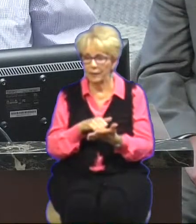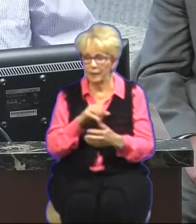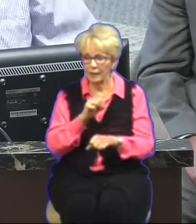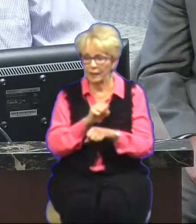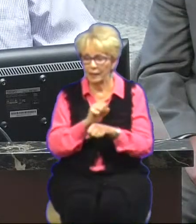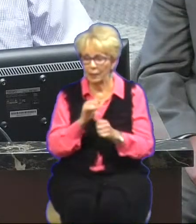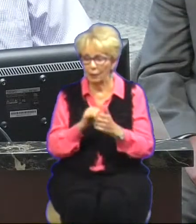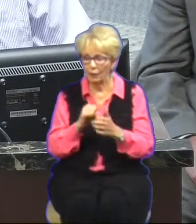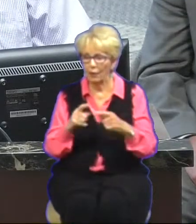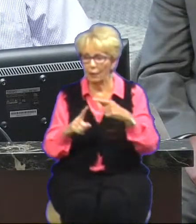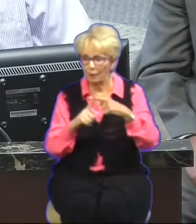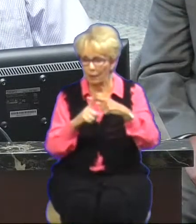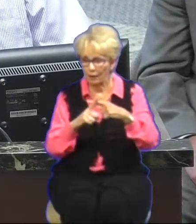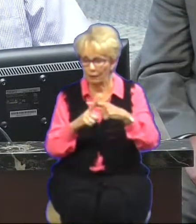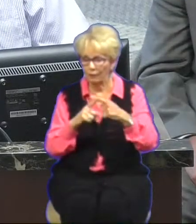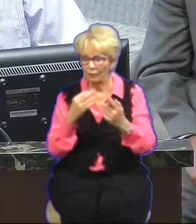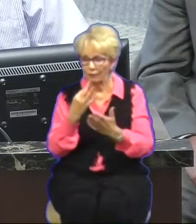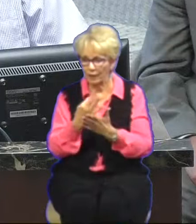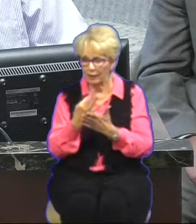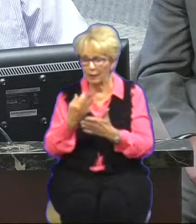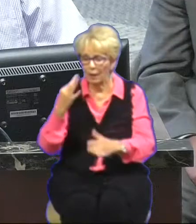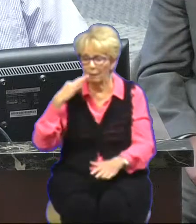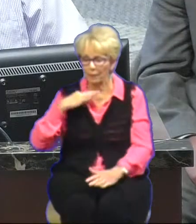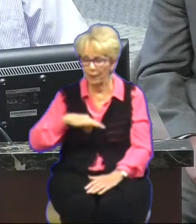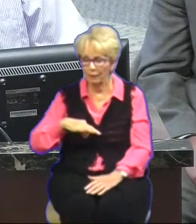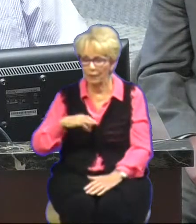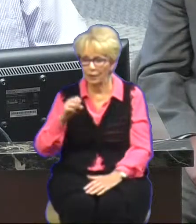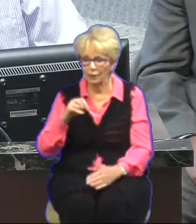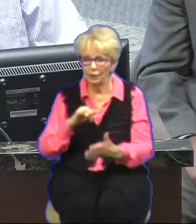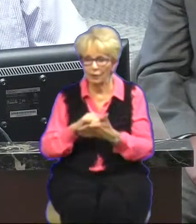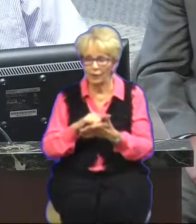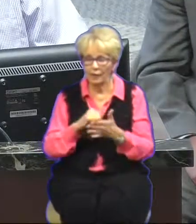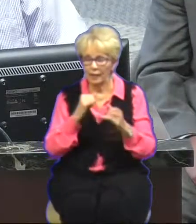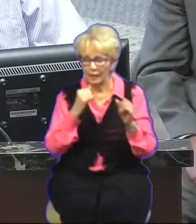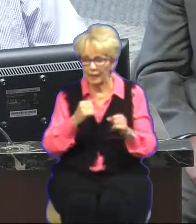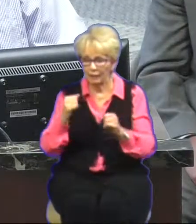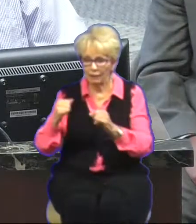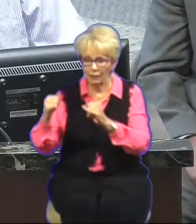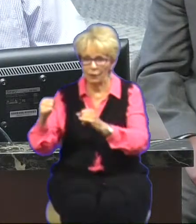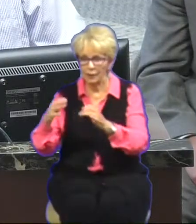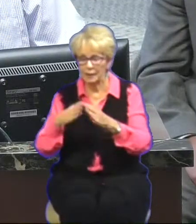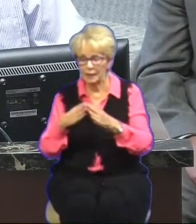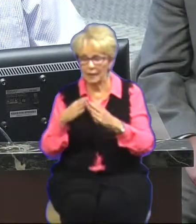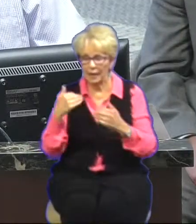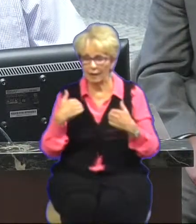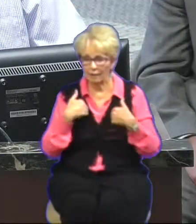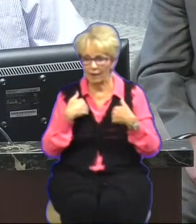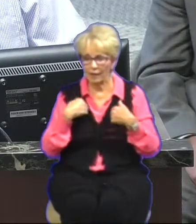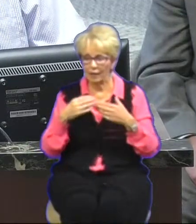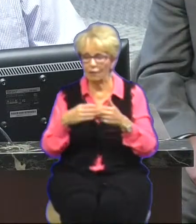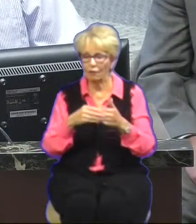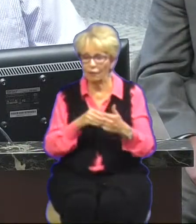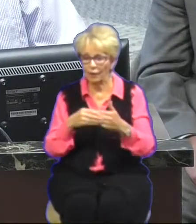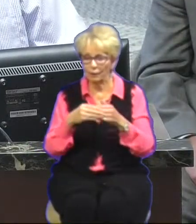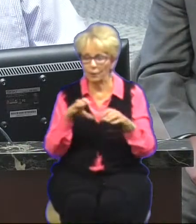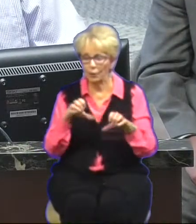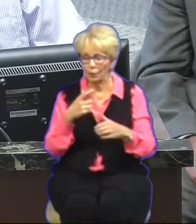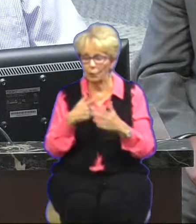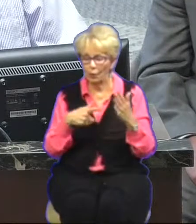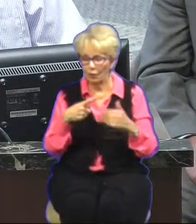this positive financial benefit so that the individual cities would have flexibility to do what